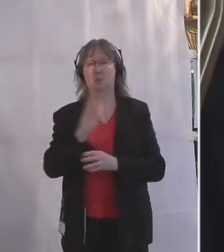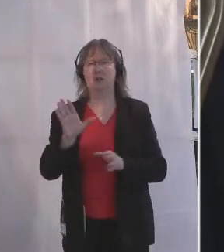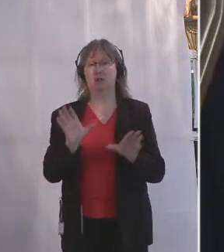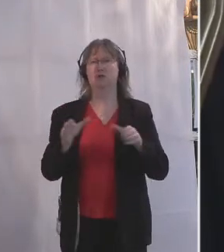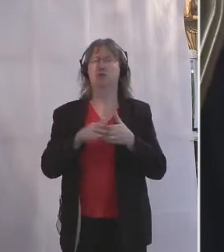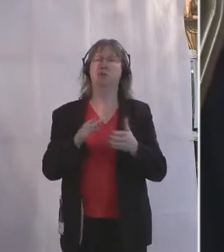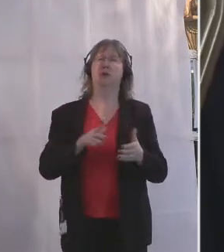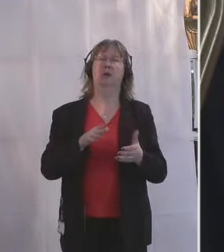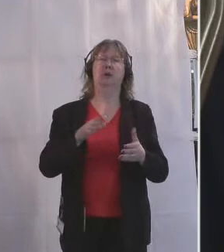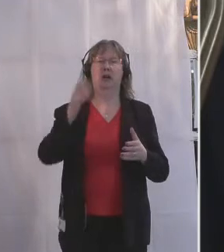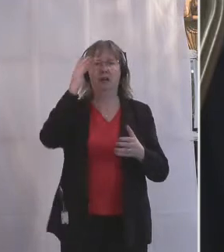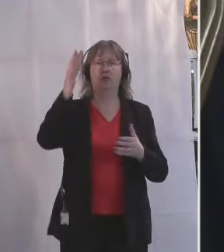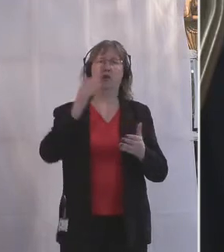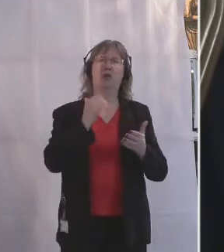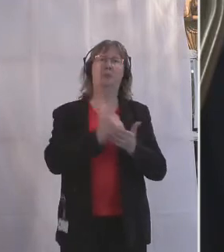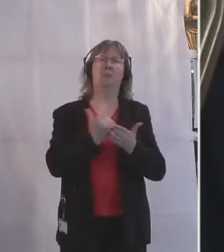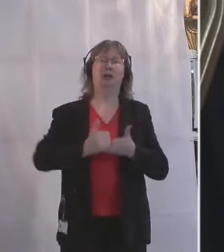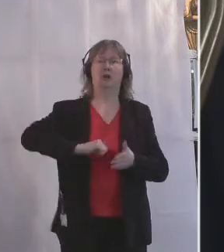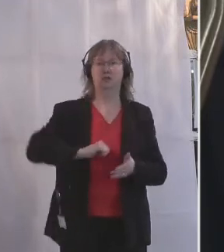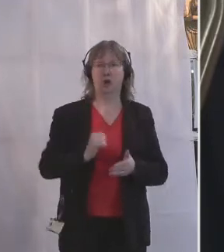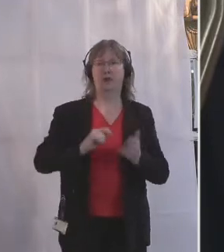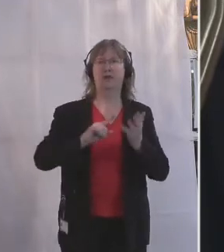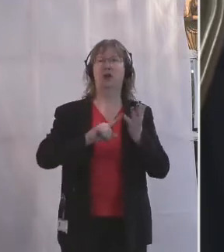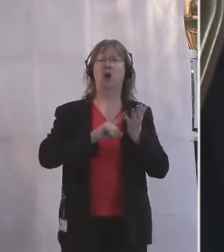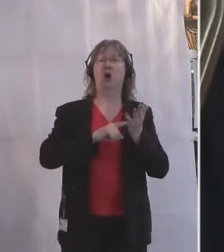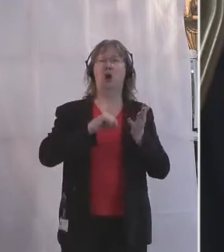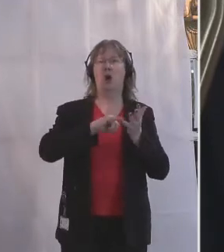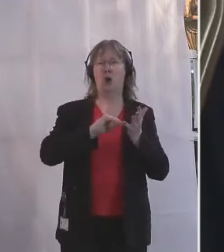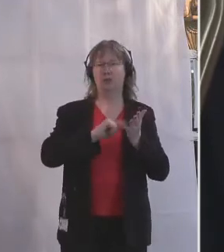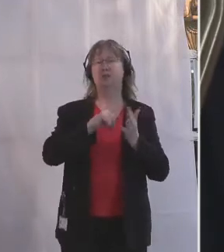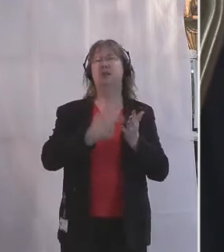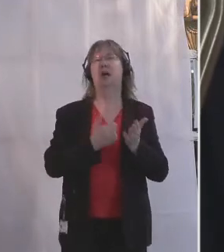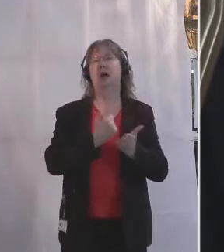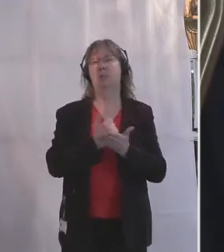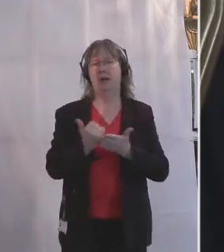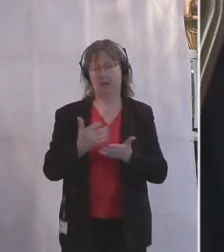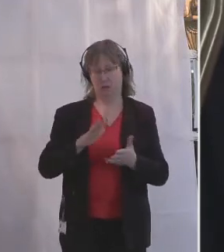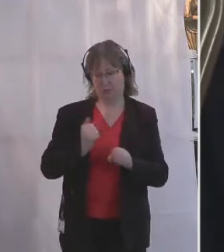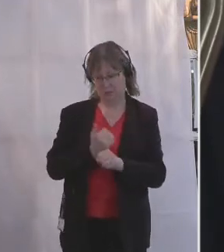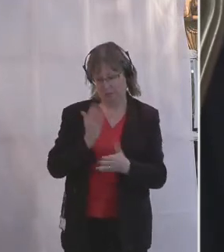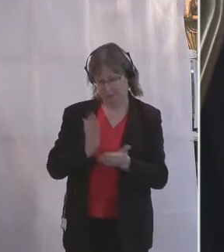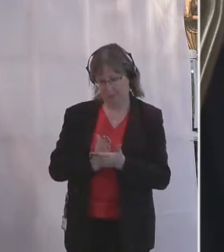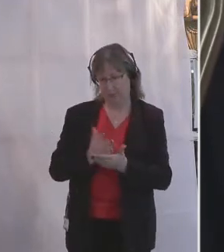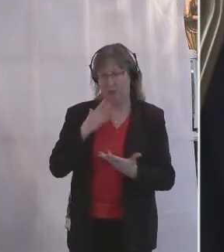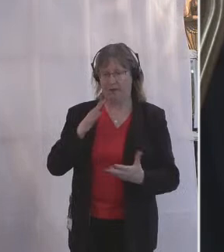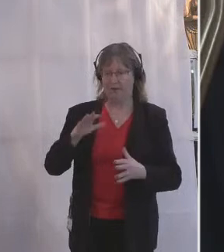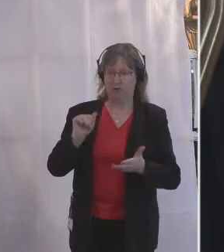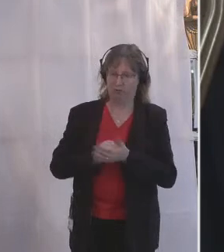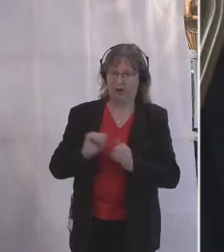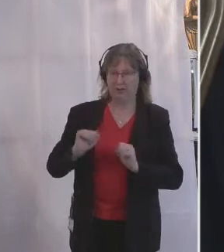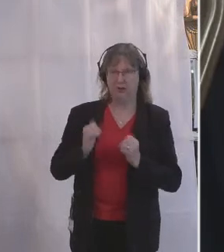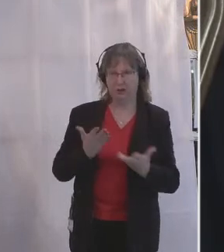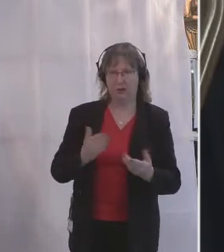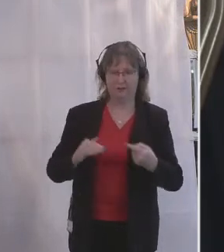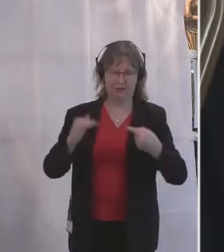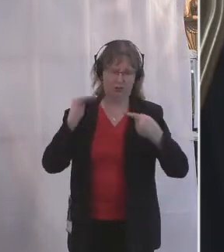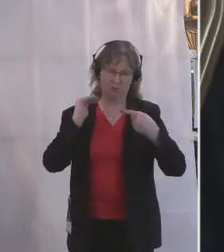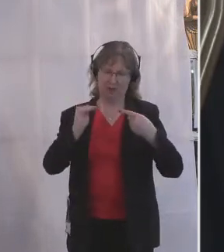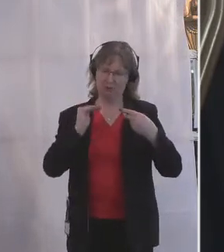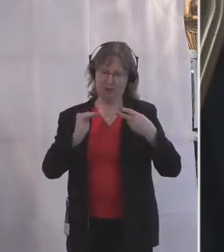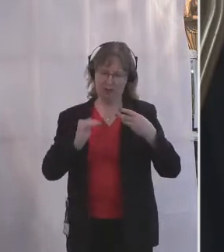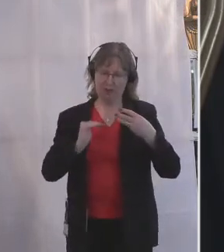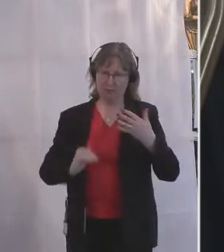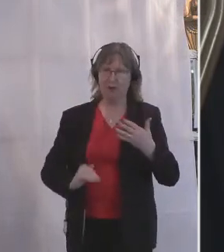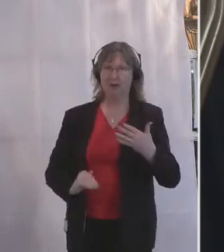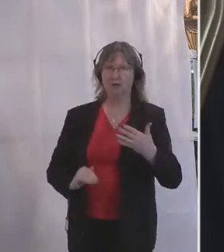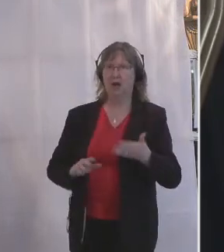Bank of Scotland and Ulster Bank, and it's all around making sure we've got the right propositions, the right services in place at the right time to help you on